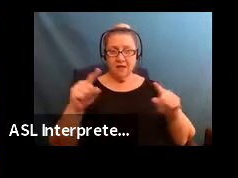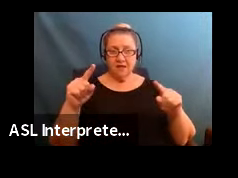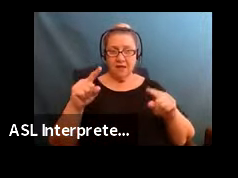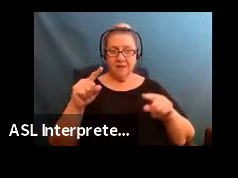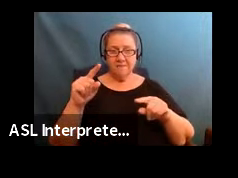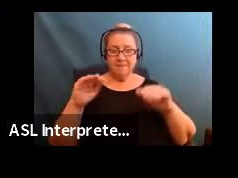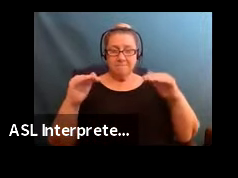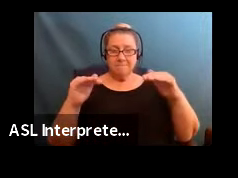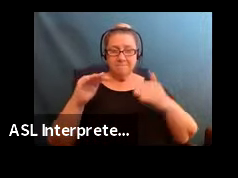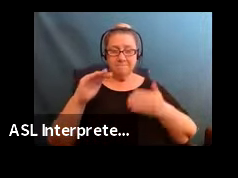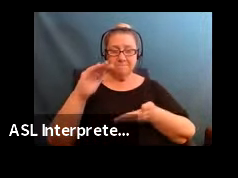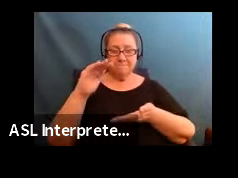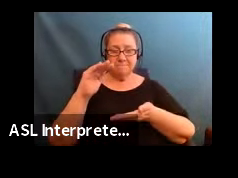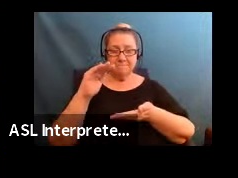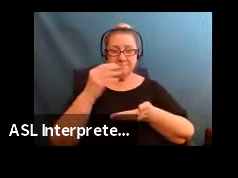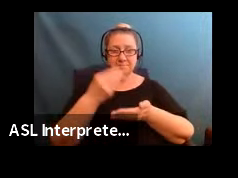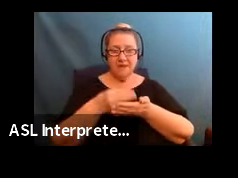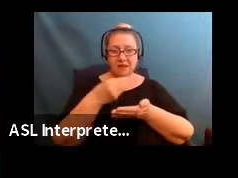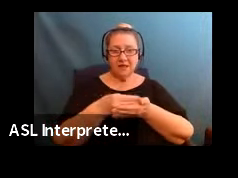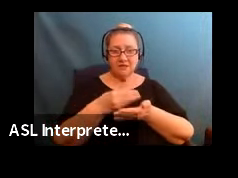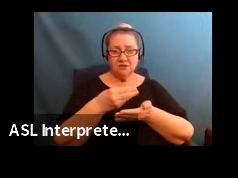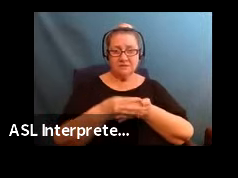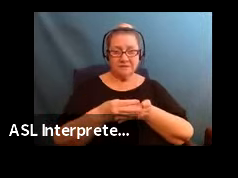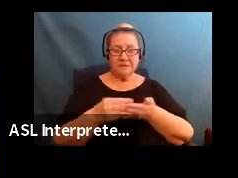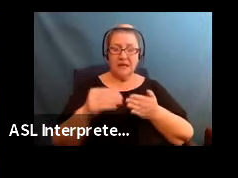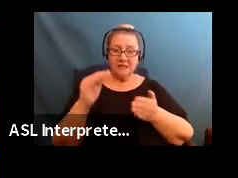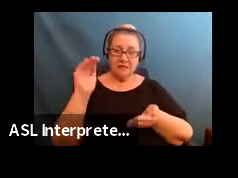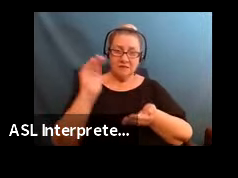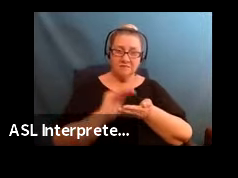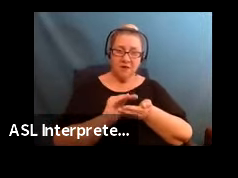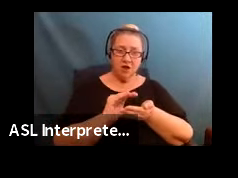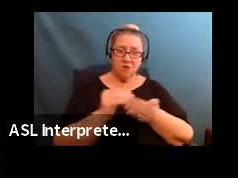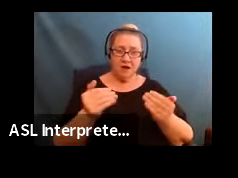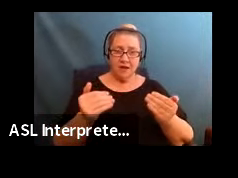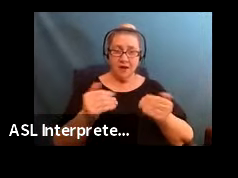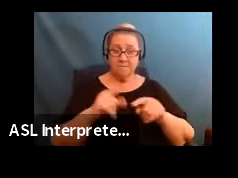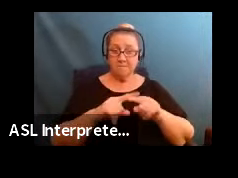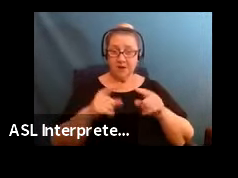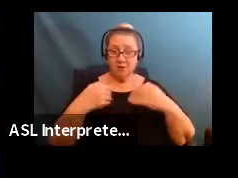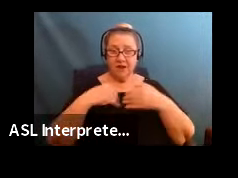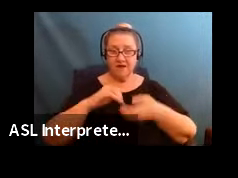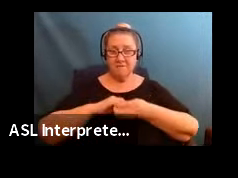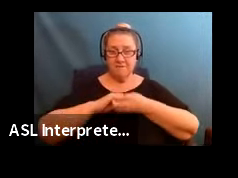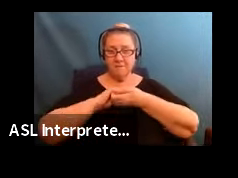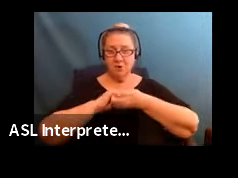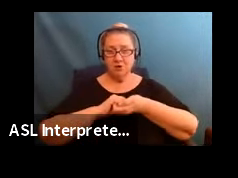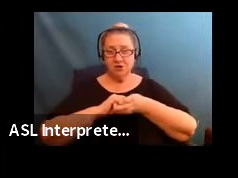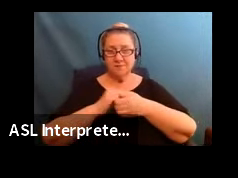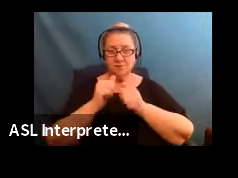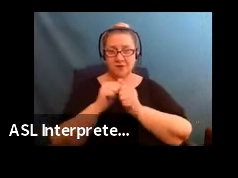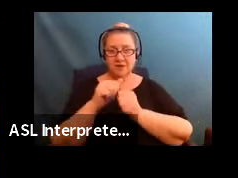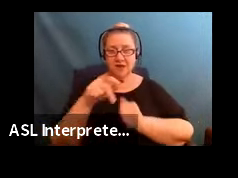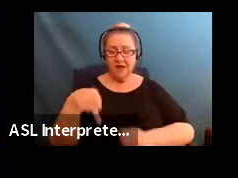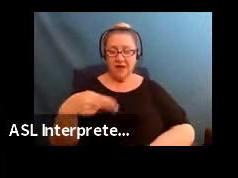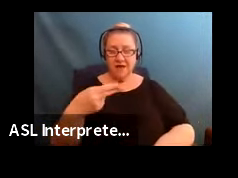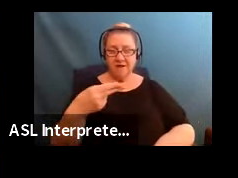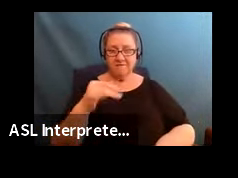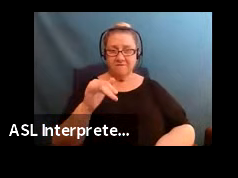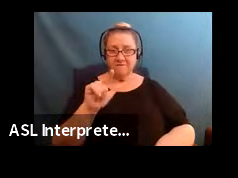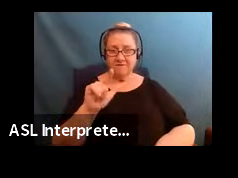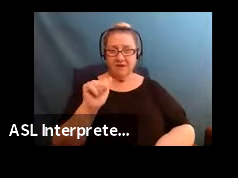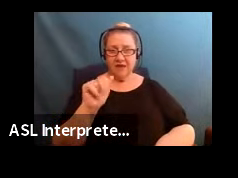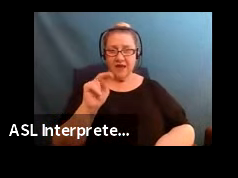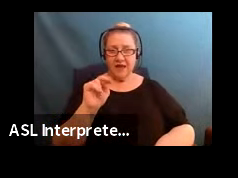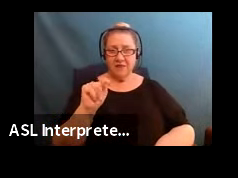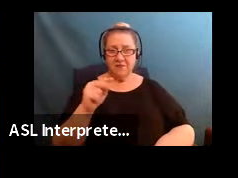this point. What I would offer is that we have partnerships with philanthropic organizations, and it